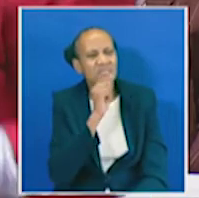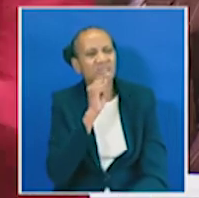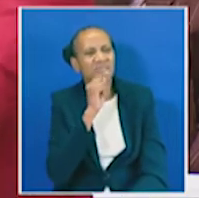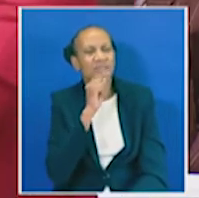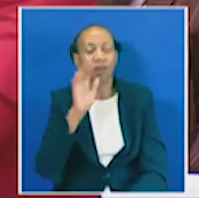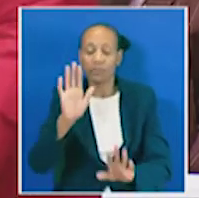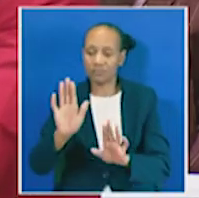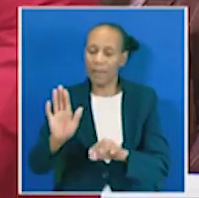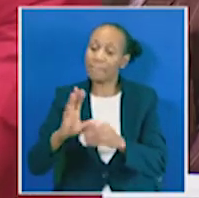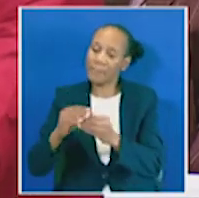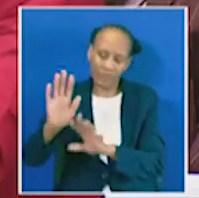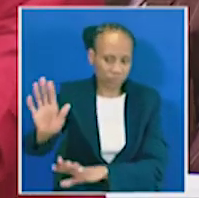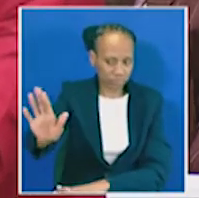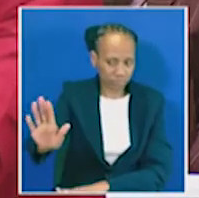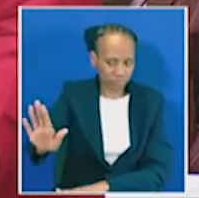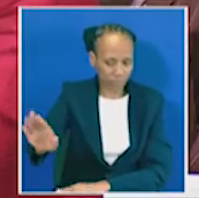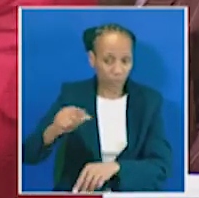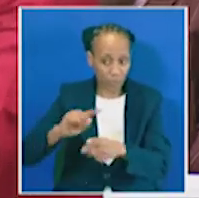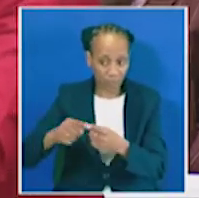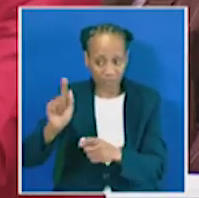Member, I'm a little bit that's confused. not a point of order.